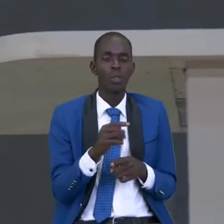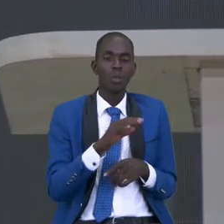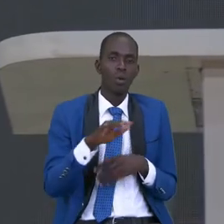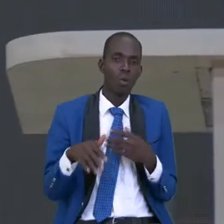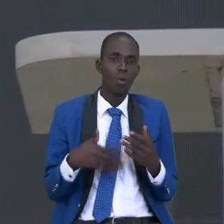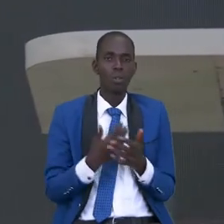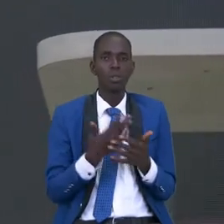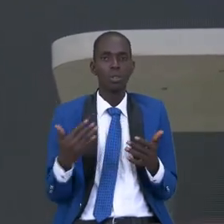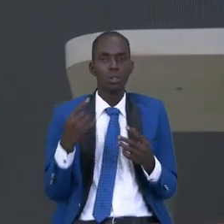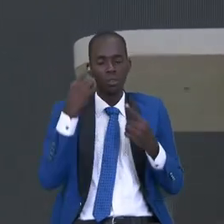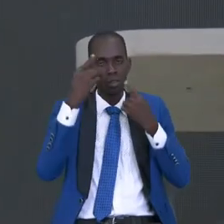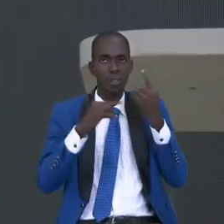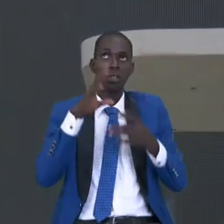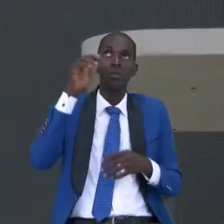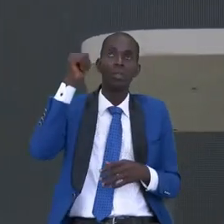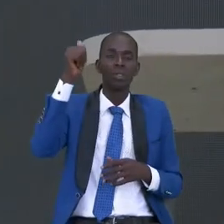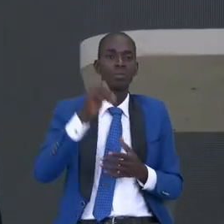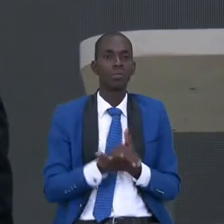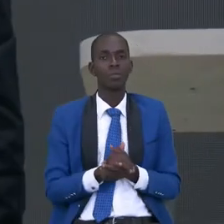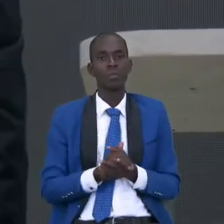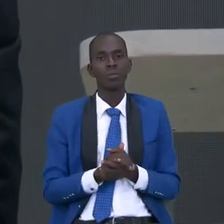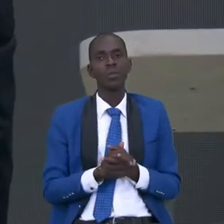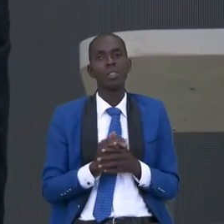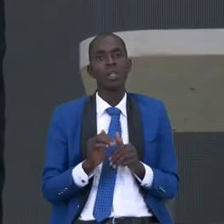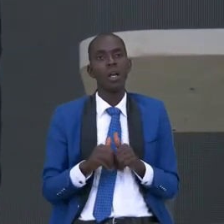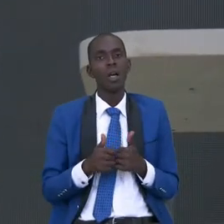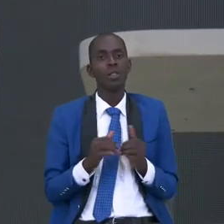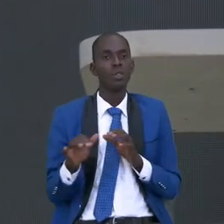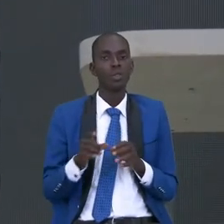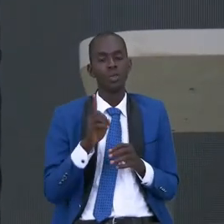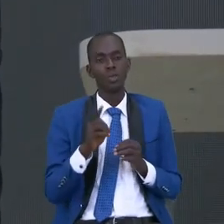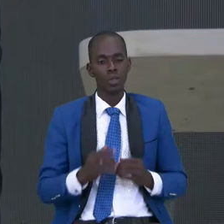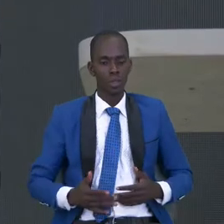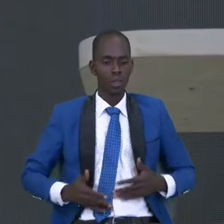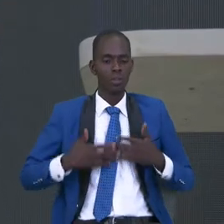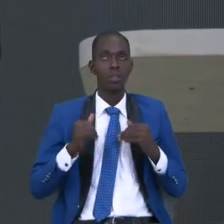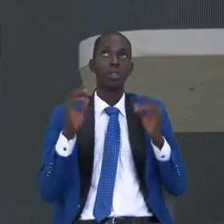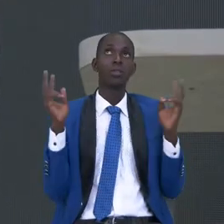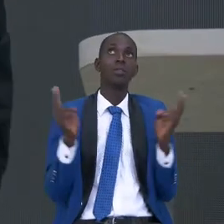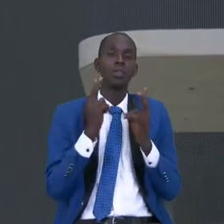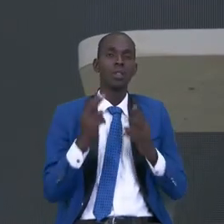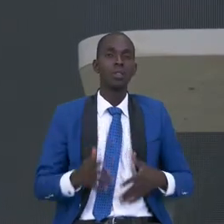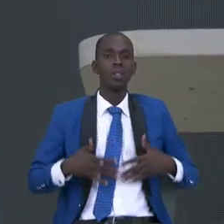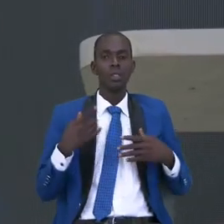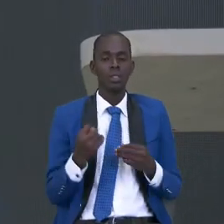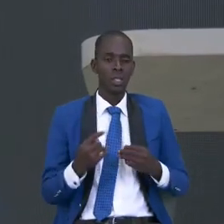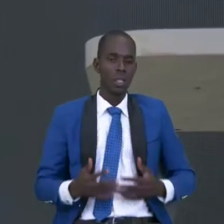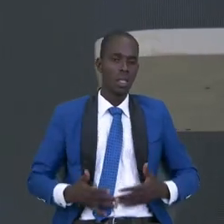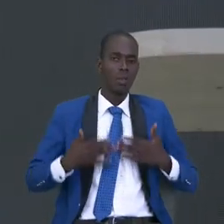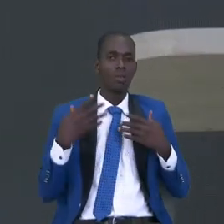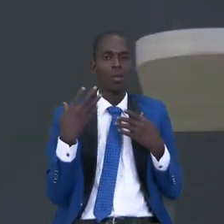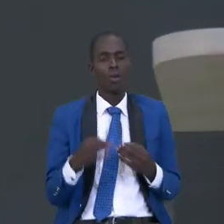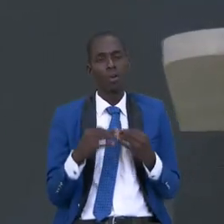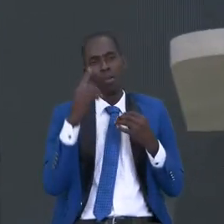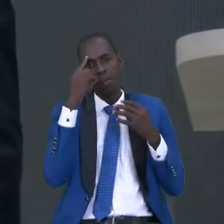concerning himself. How do you live the victorious life? The life of faith. The life